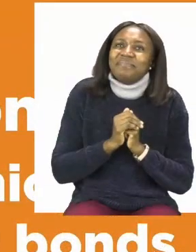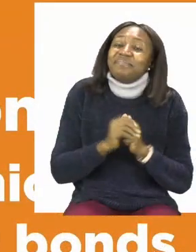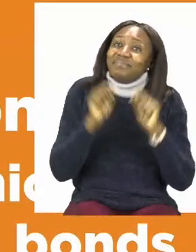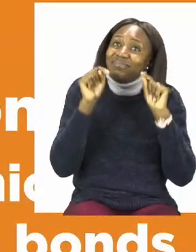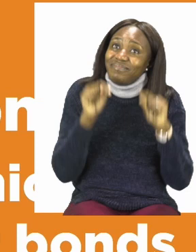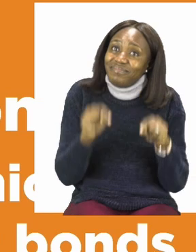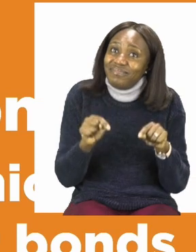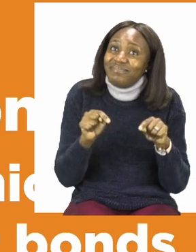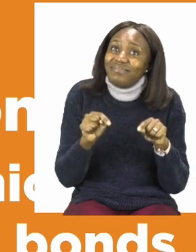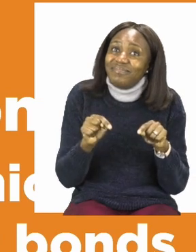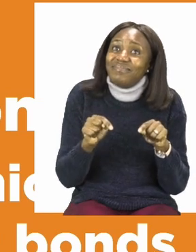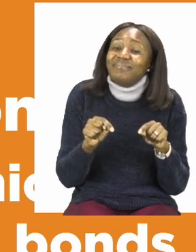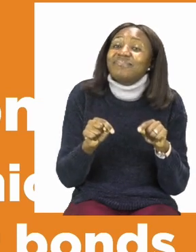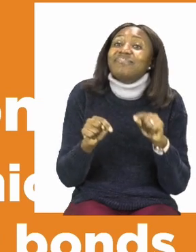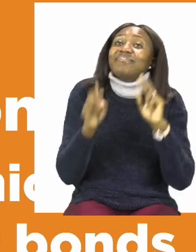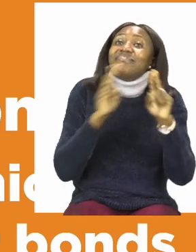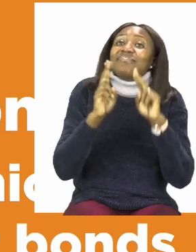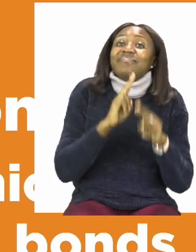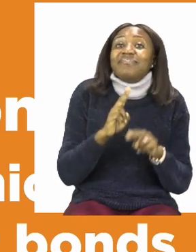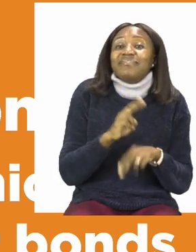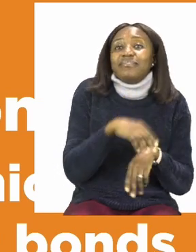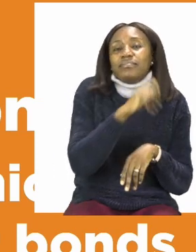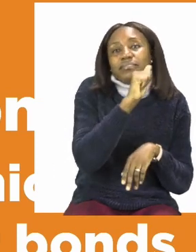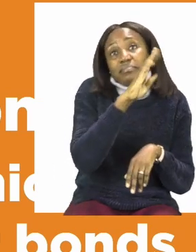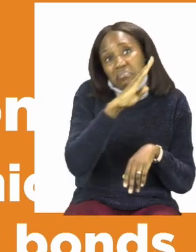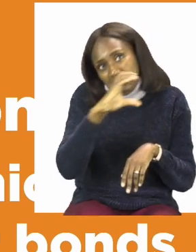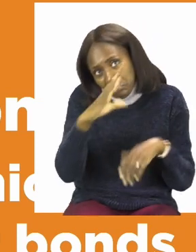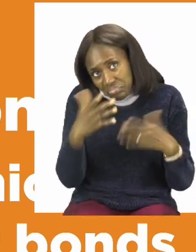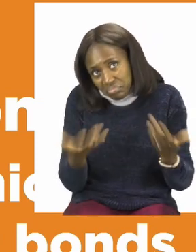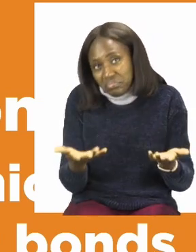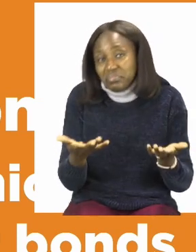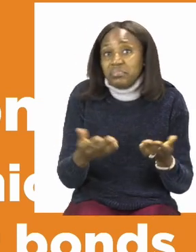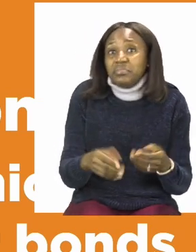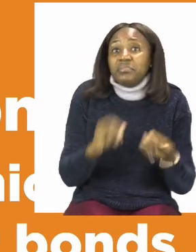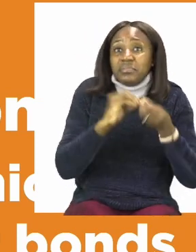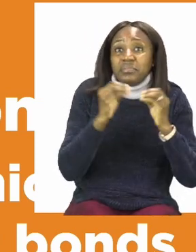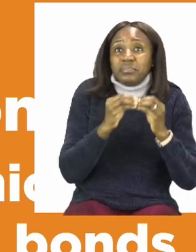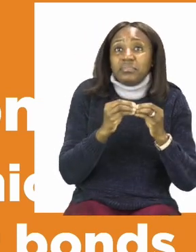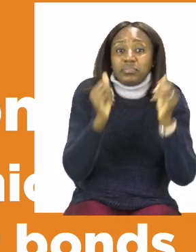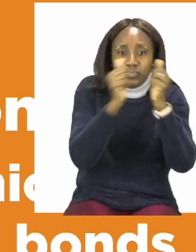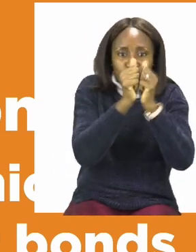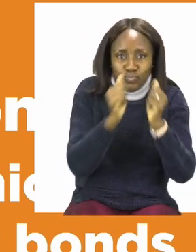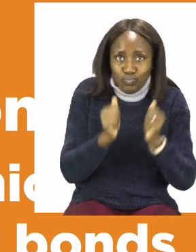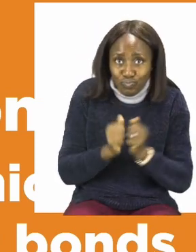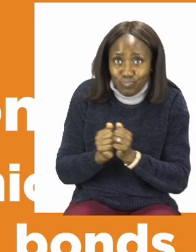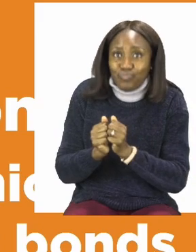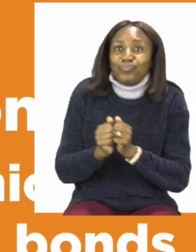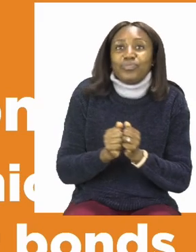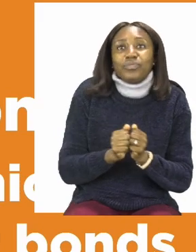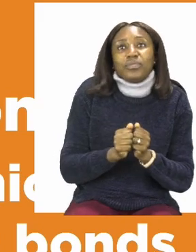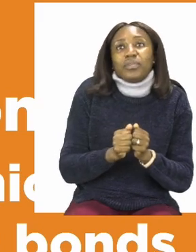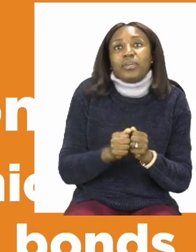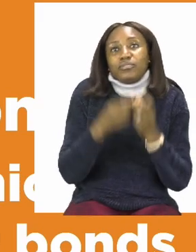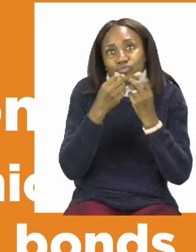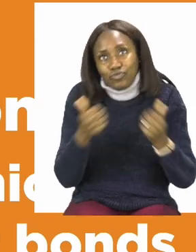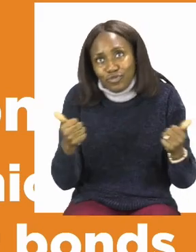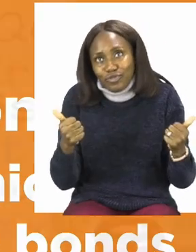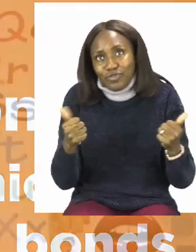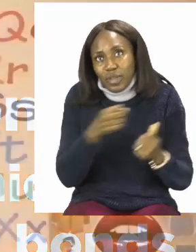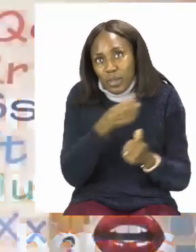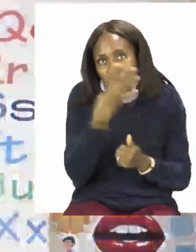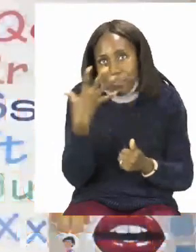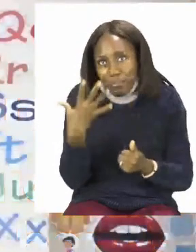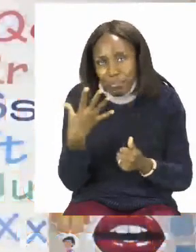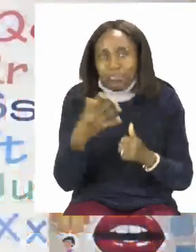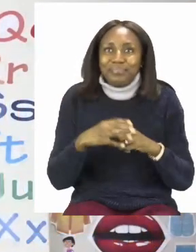today's lesson we will be talking about Phonics, Number Bonds and Problem Solving.